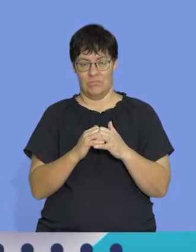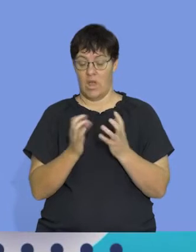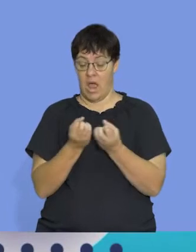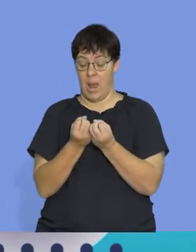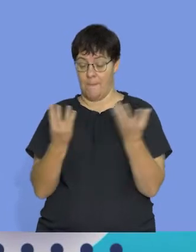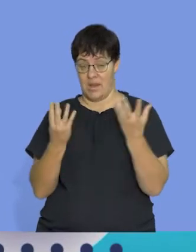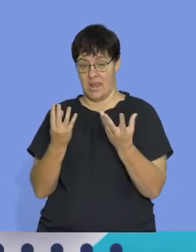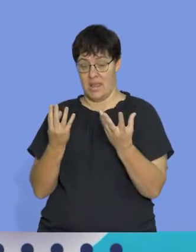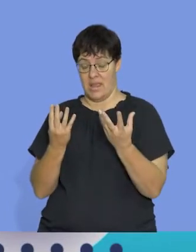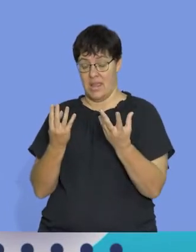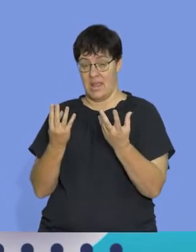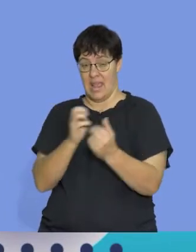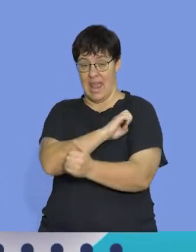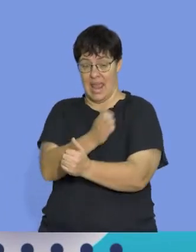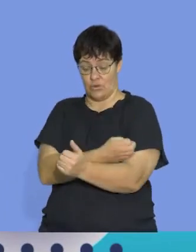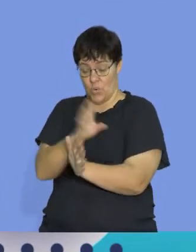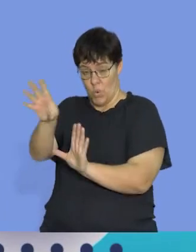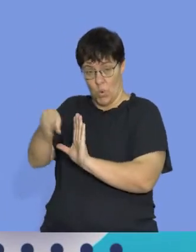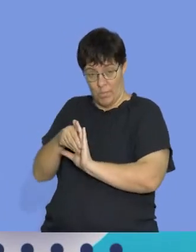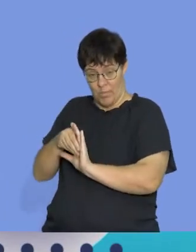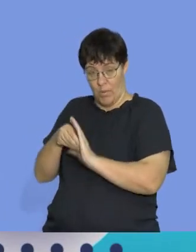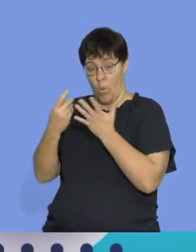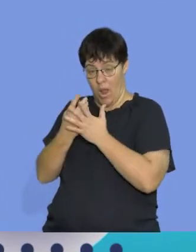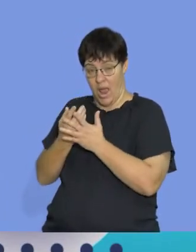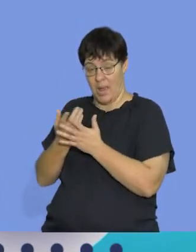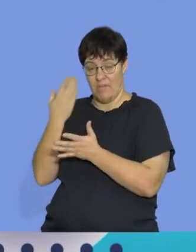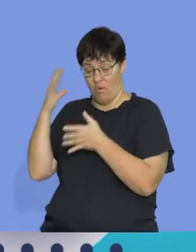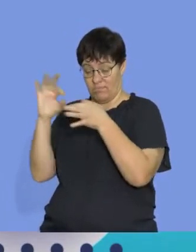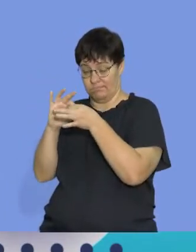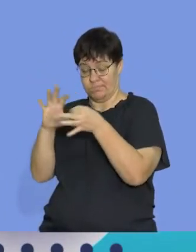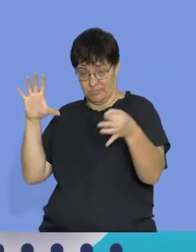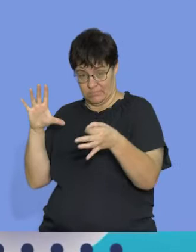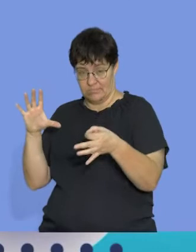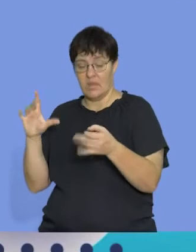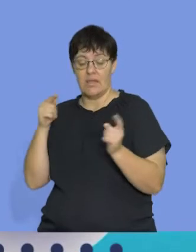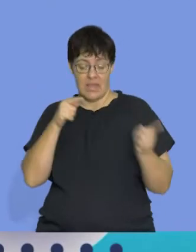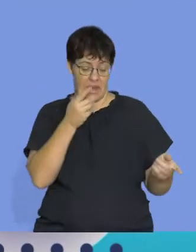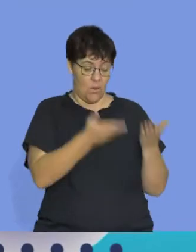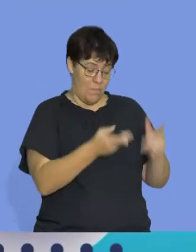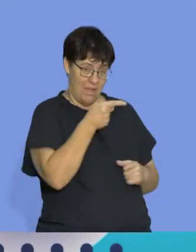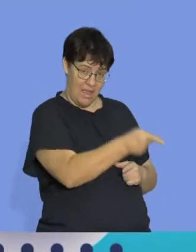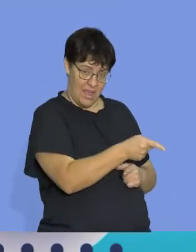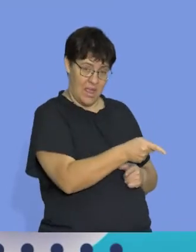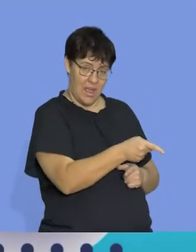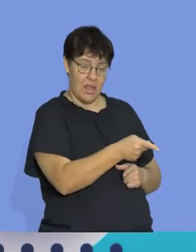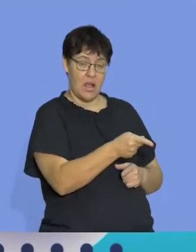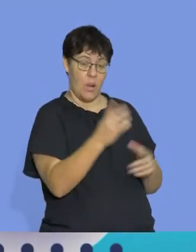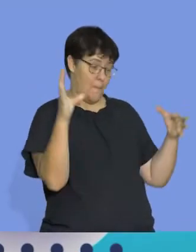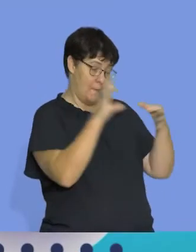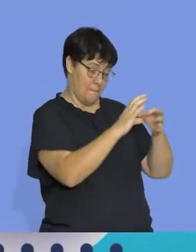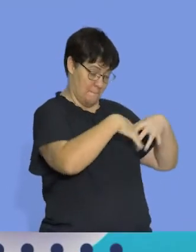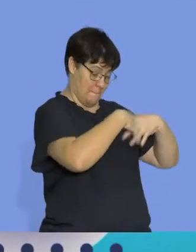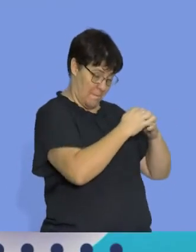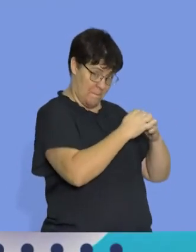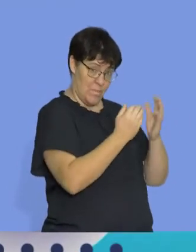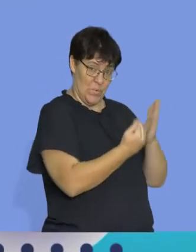energy absorbed when existing bonds were broken versus the amount of energy that was released when new bonds were formed.